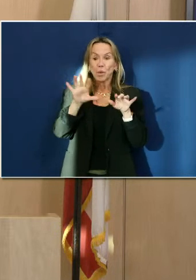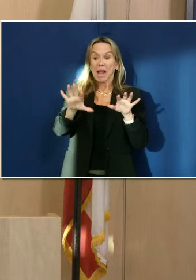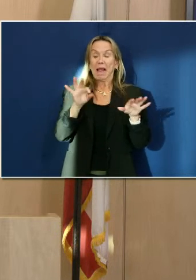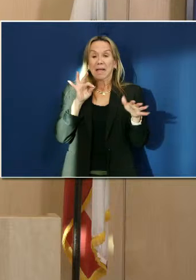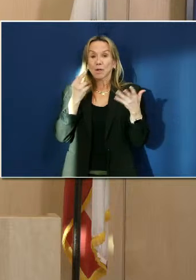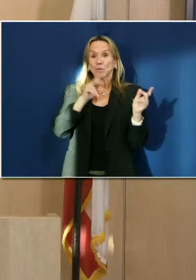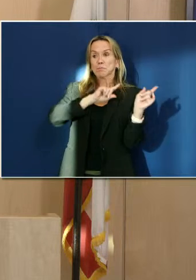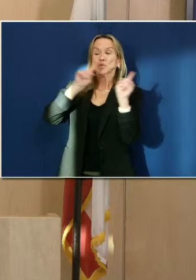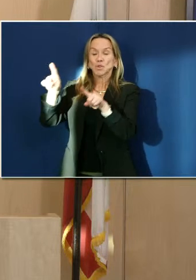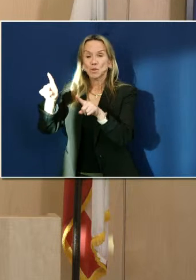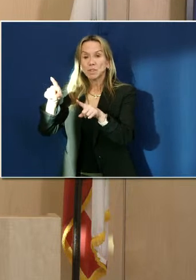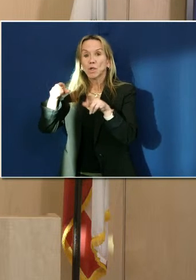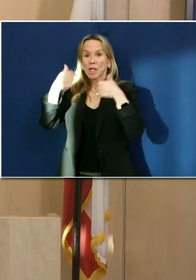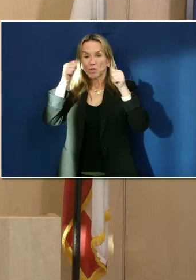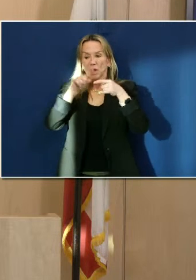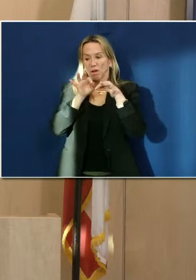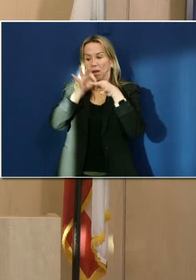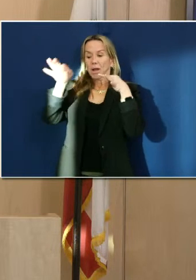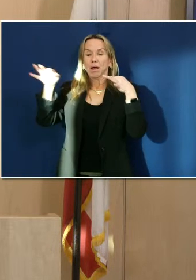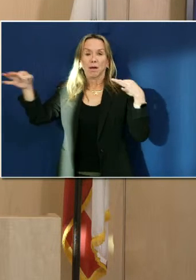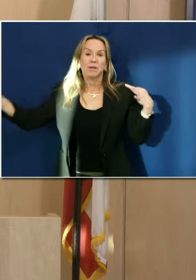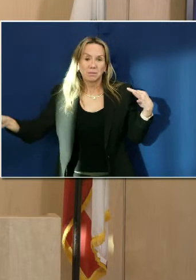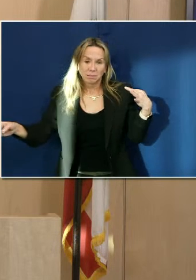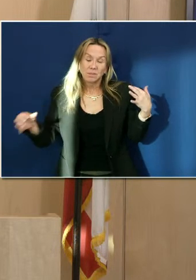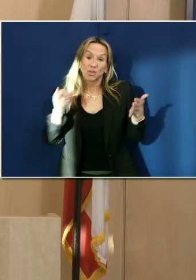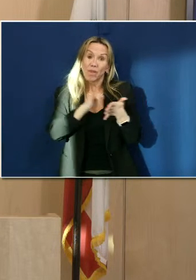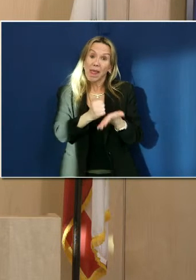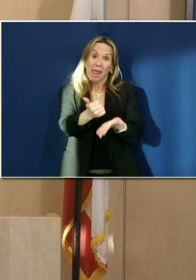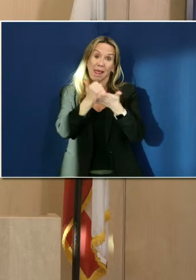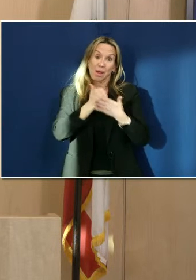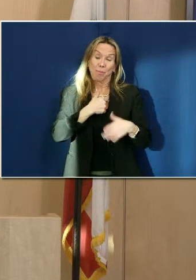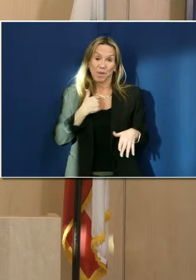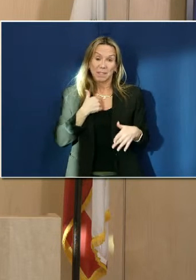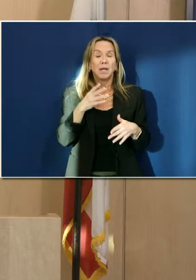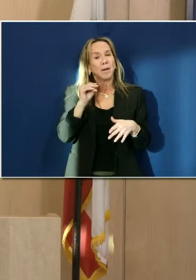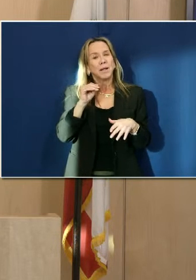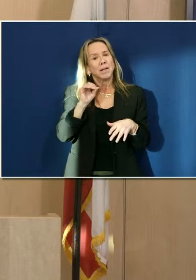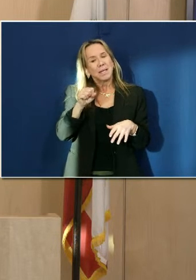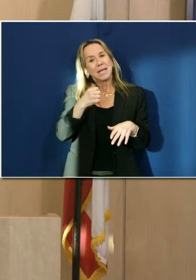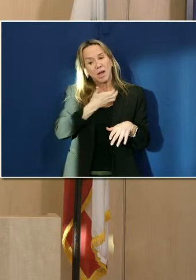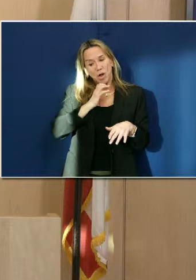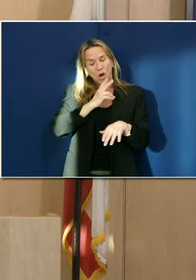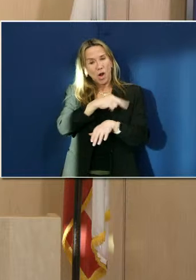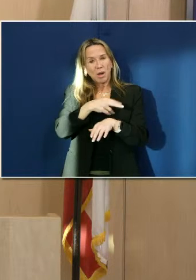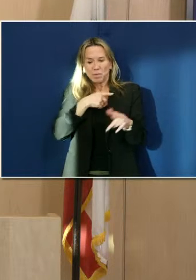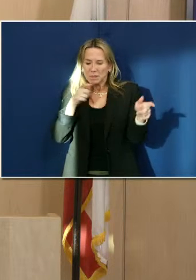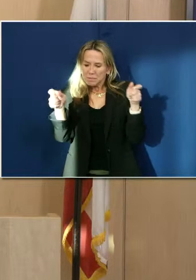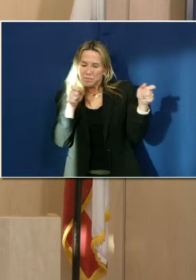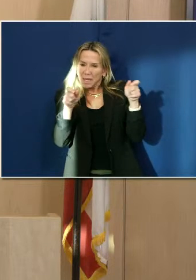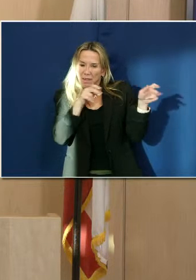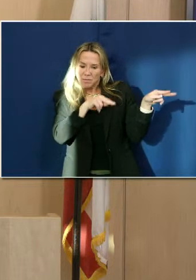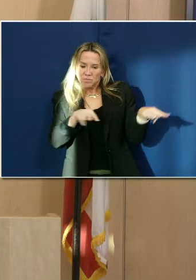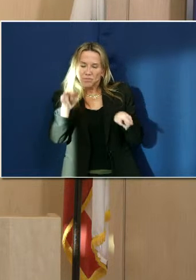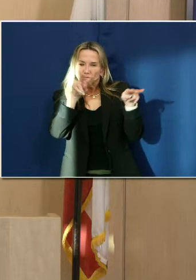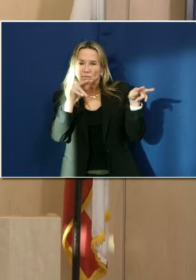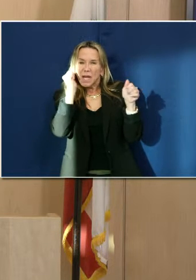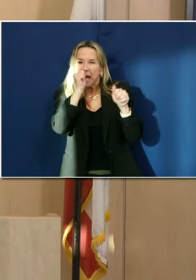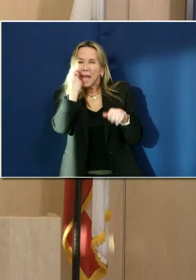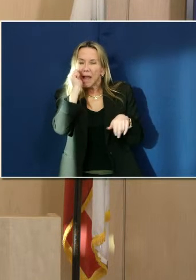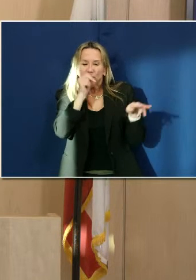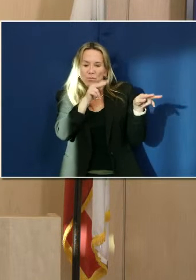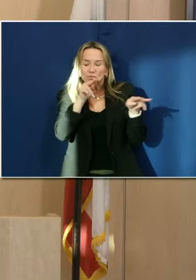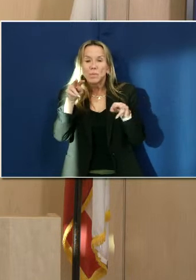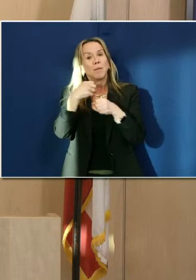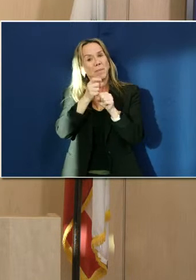are carefully managing all activity in our hospitals every day and making sure that we have the capacity that we need to